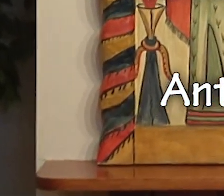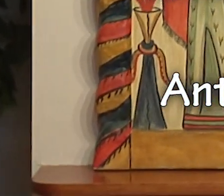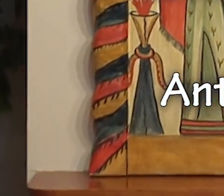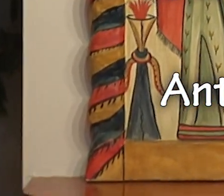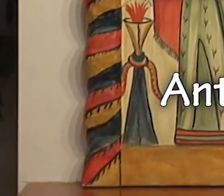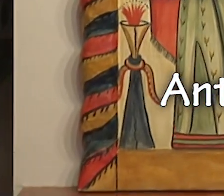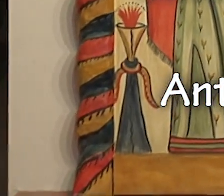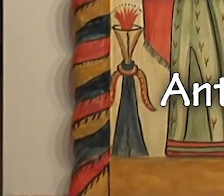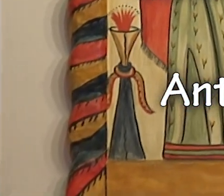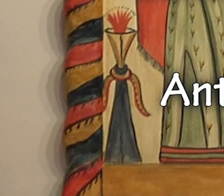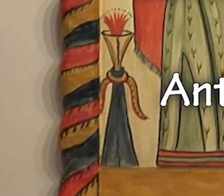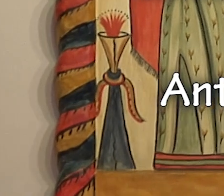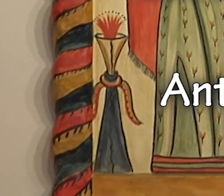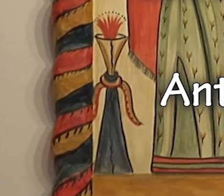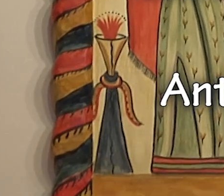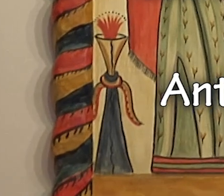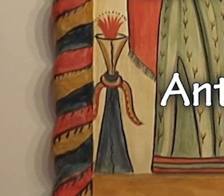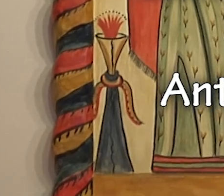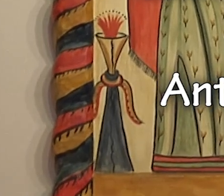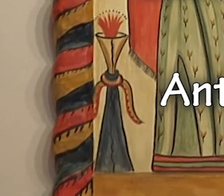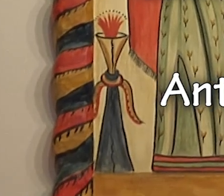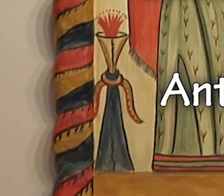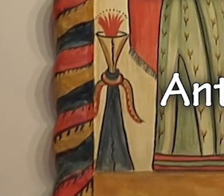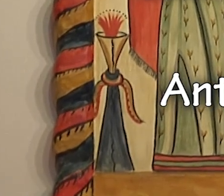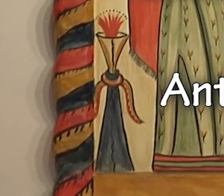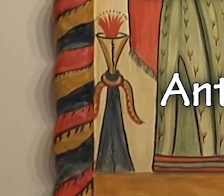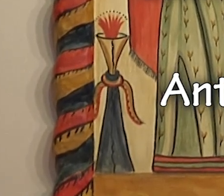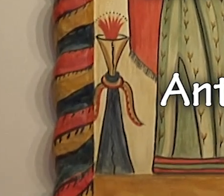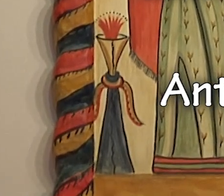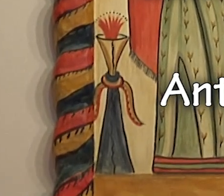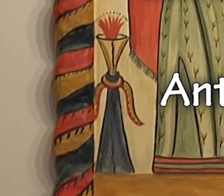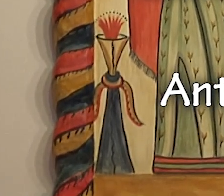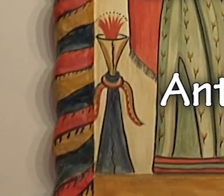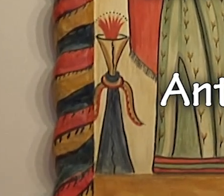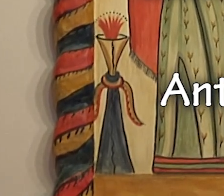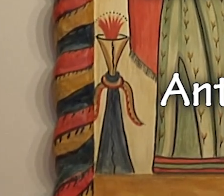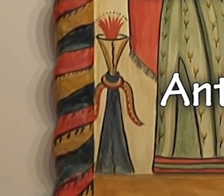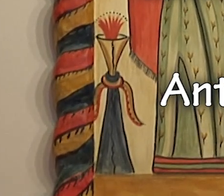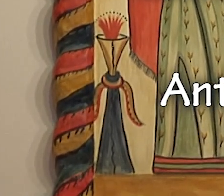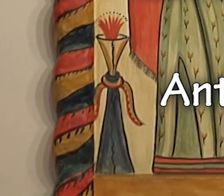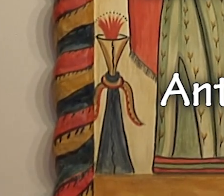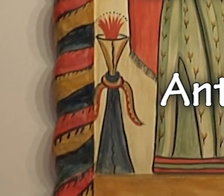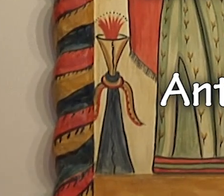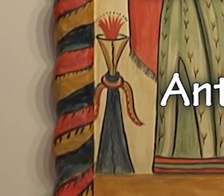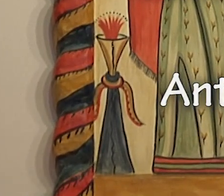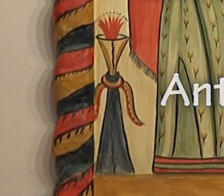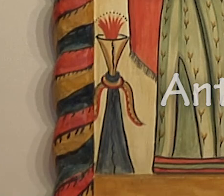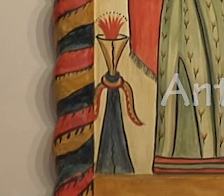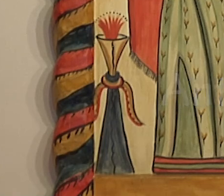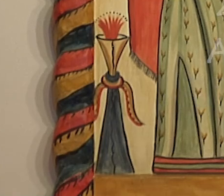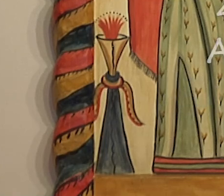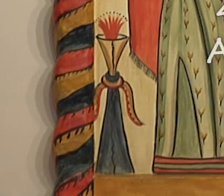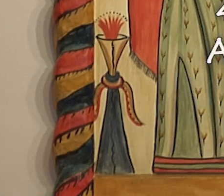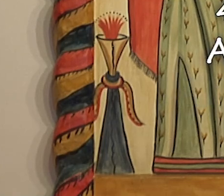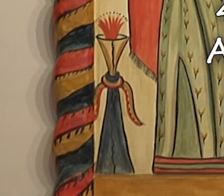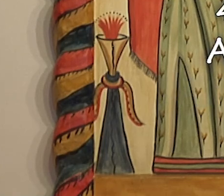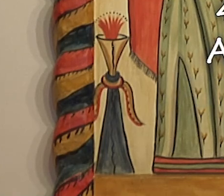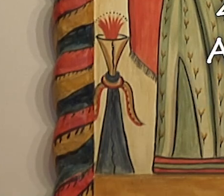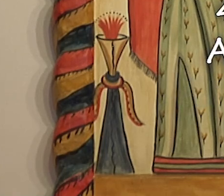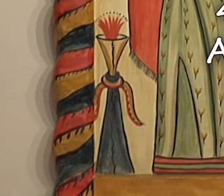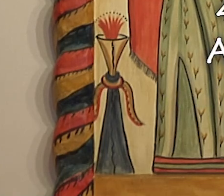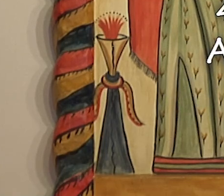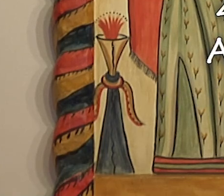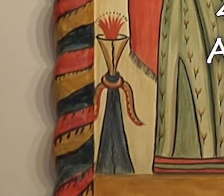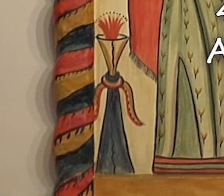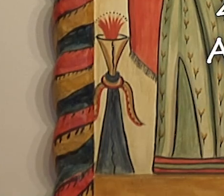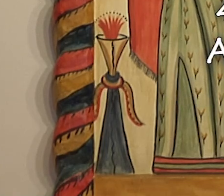Sing like never before, O my soul, I'll worship your